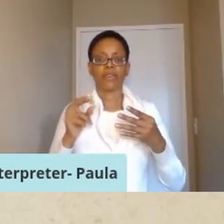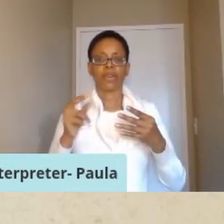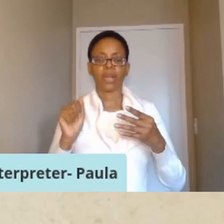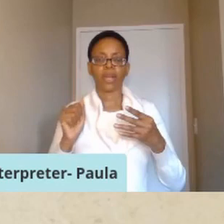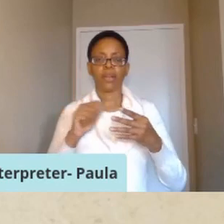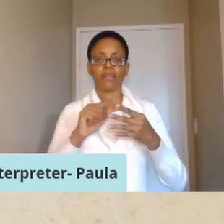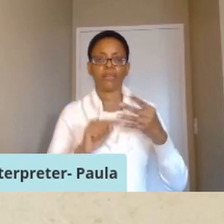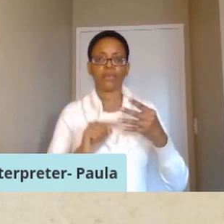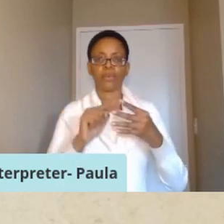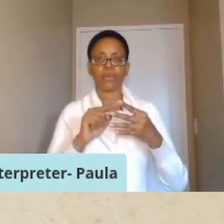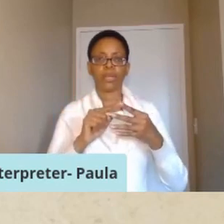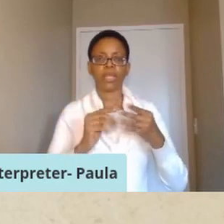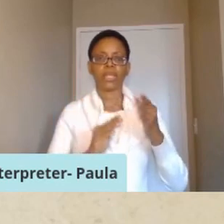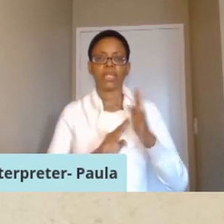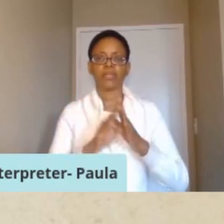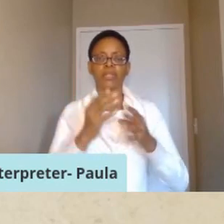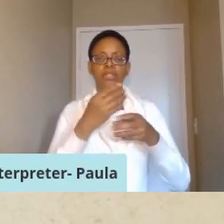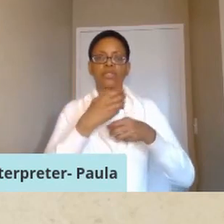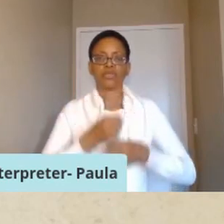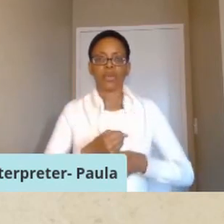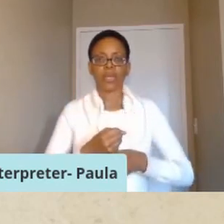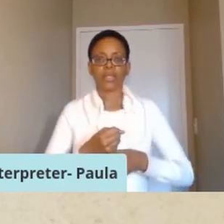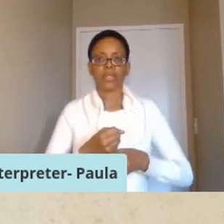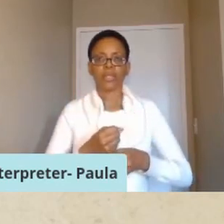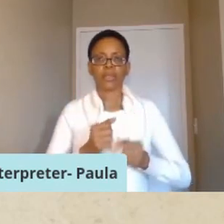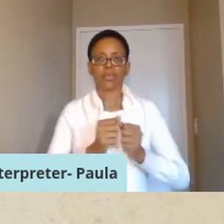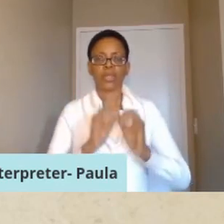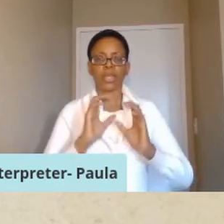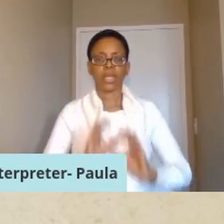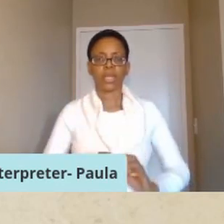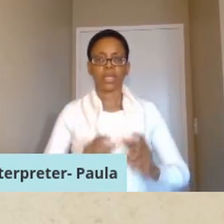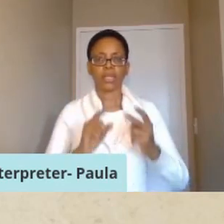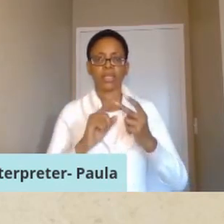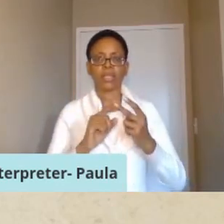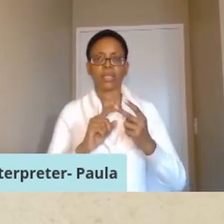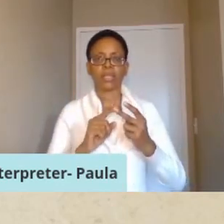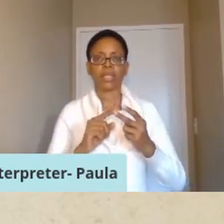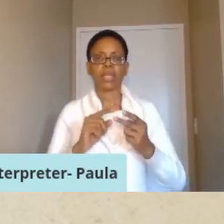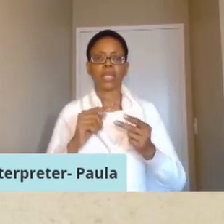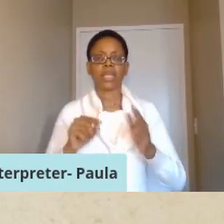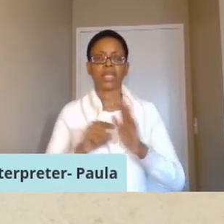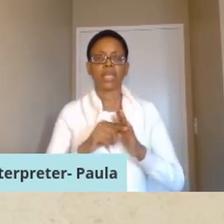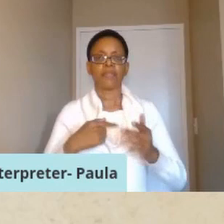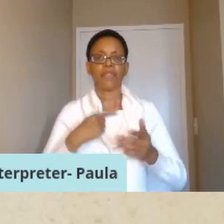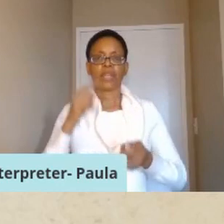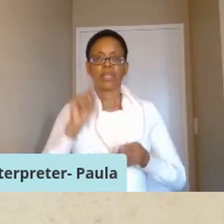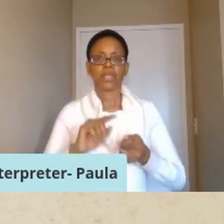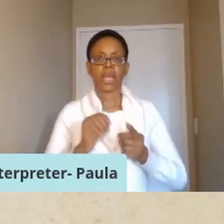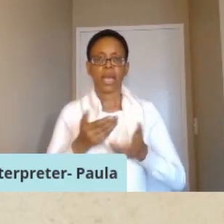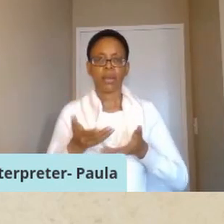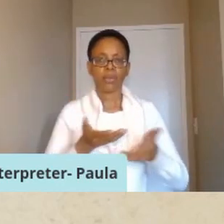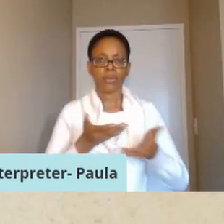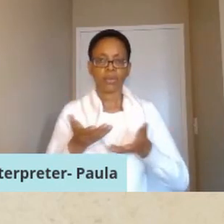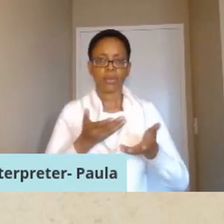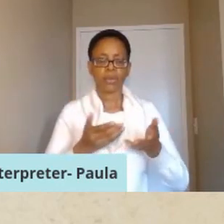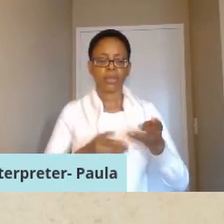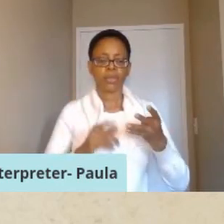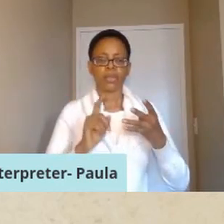Second, reduce fear and negative feeling through engagement. Third, recognize the negative